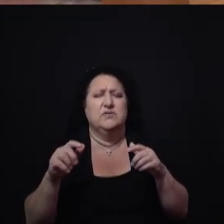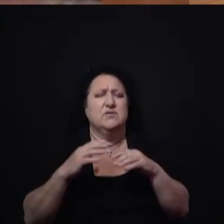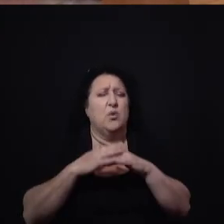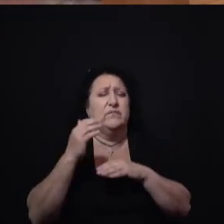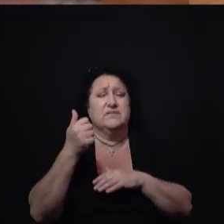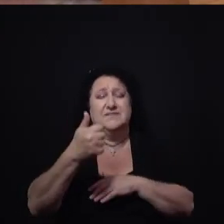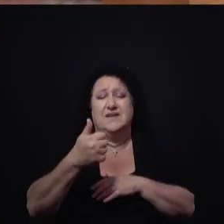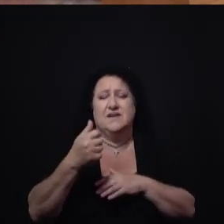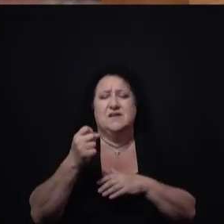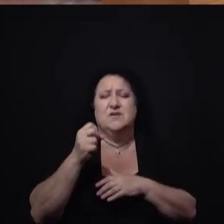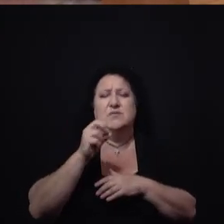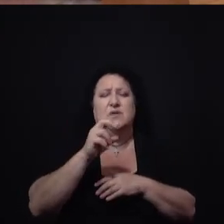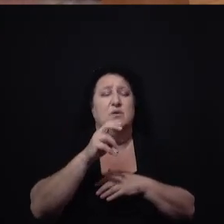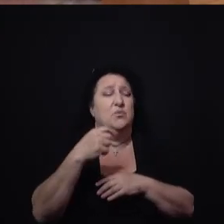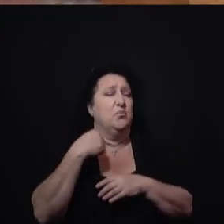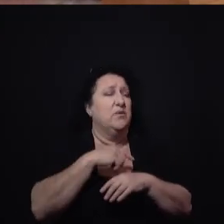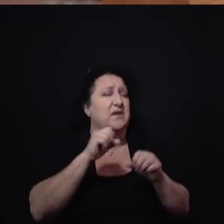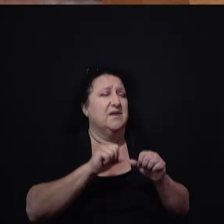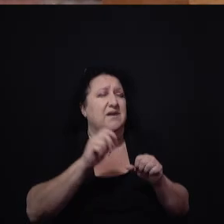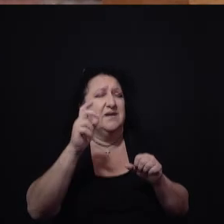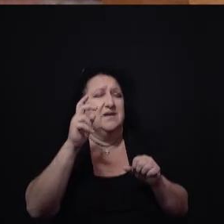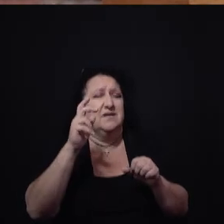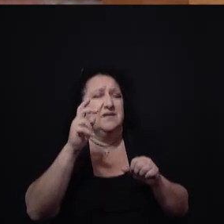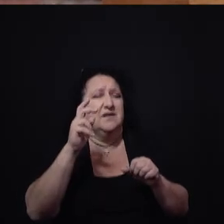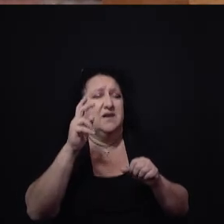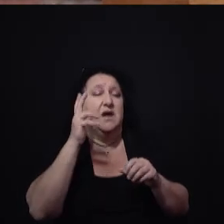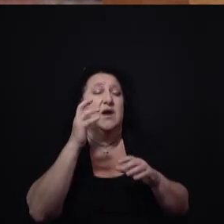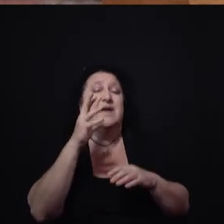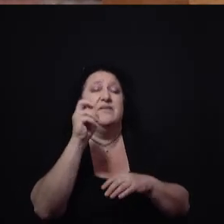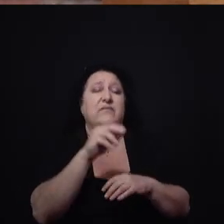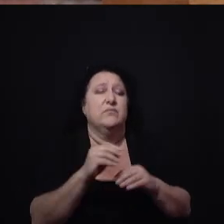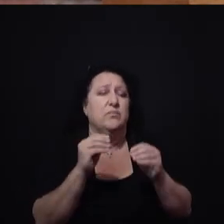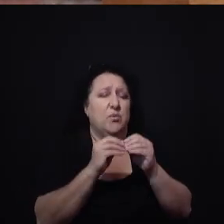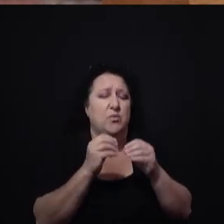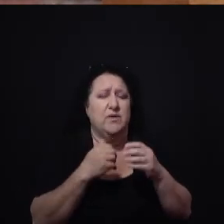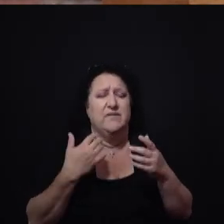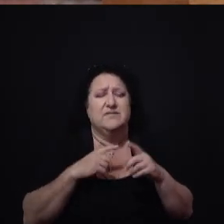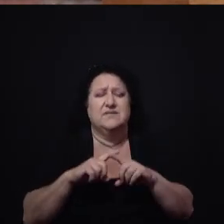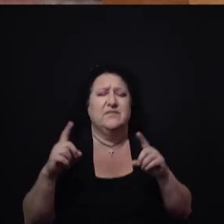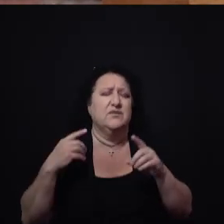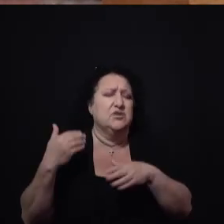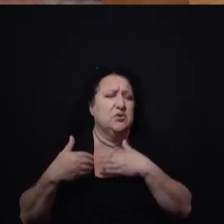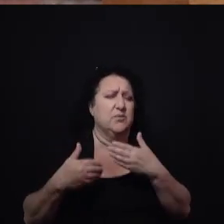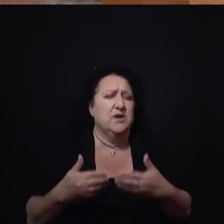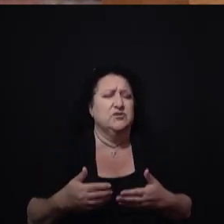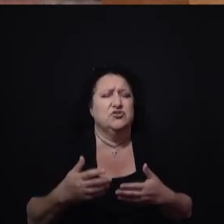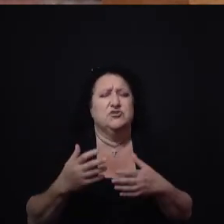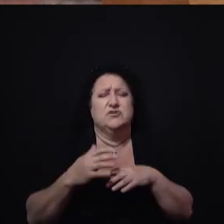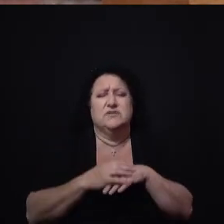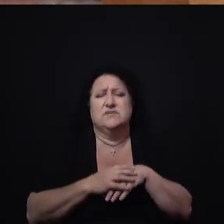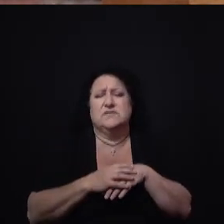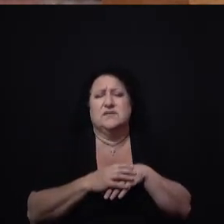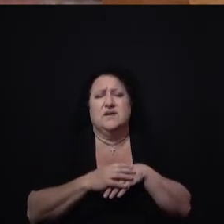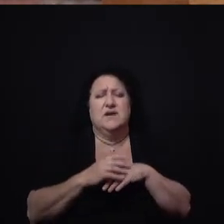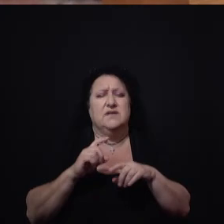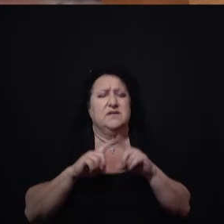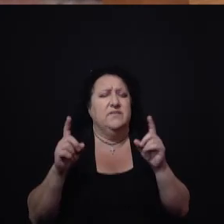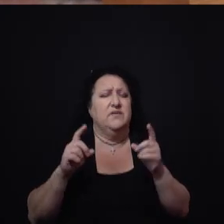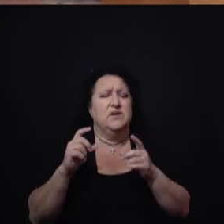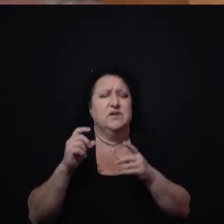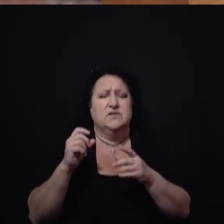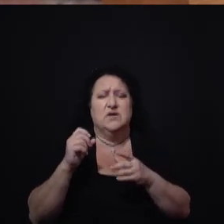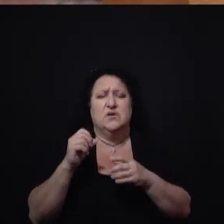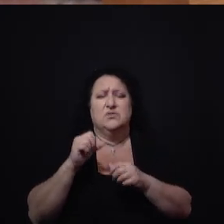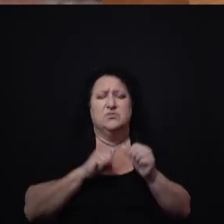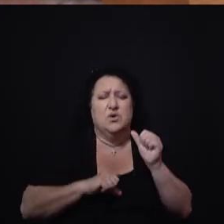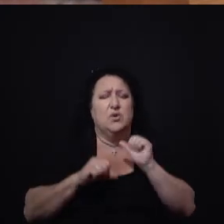We come from different generations, different social economic groups. We come from different levels of experience